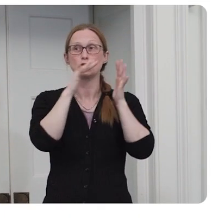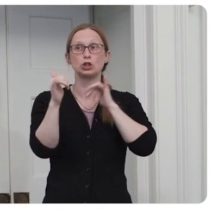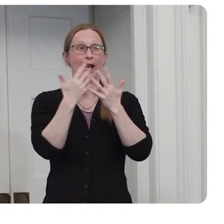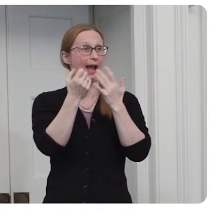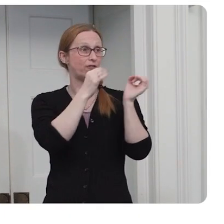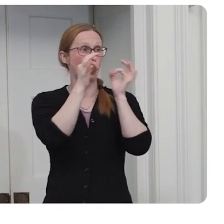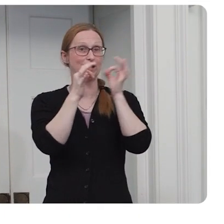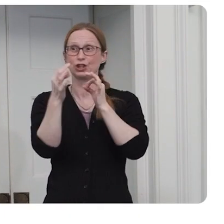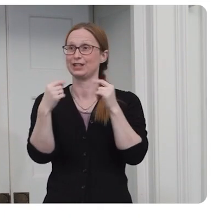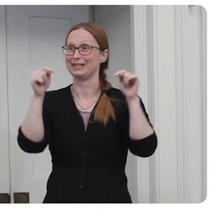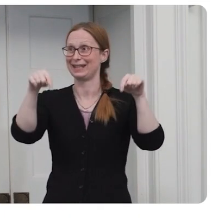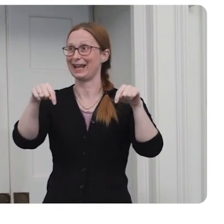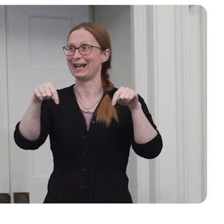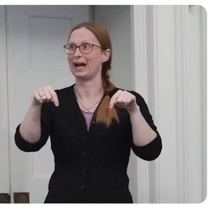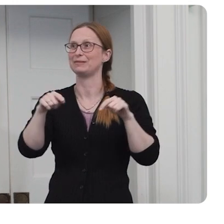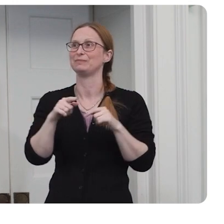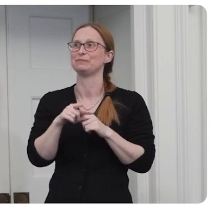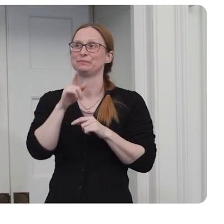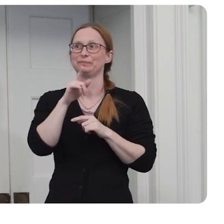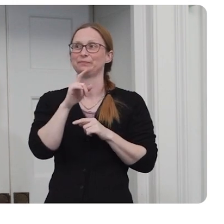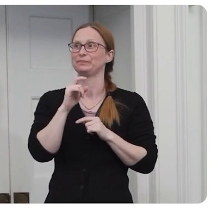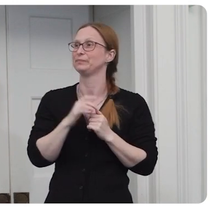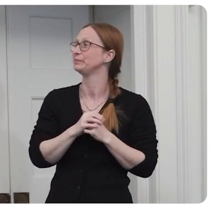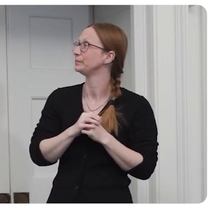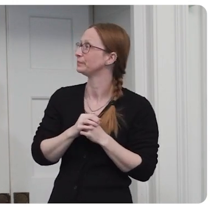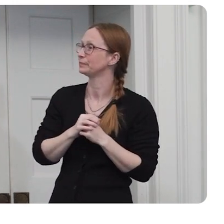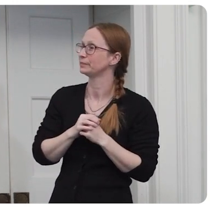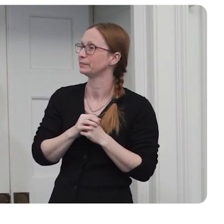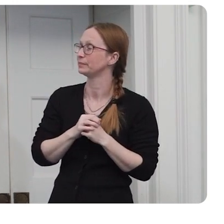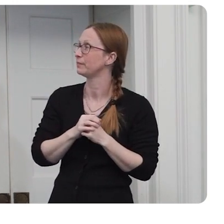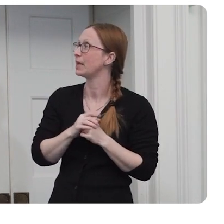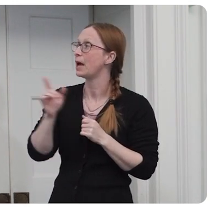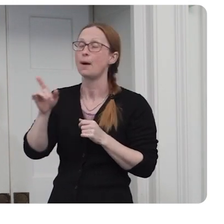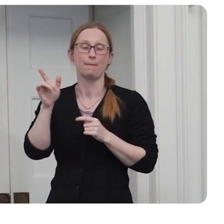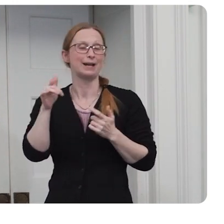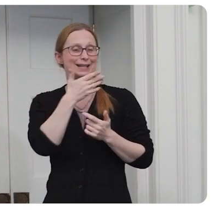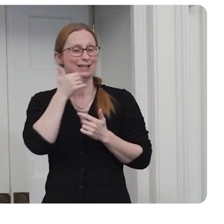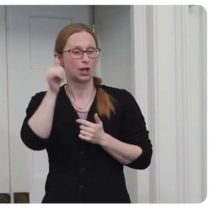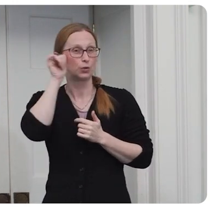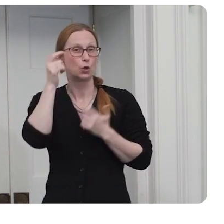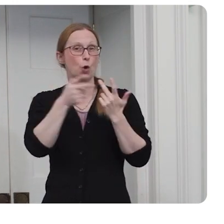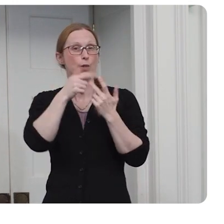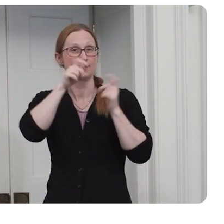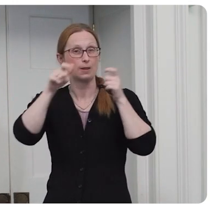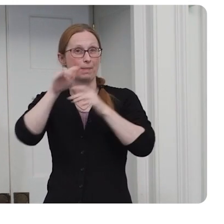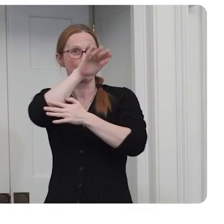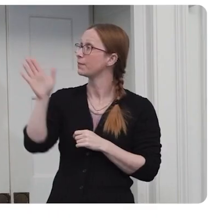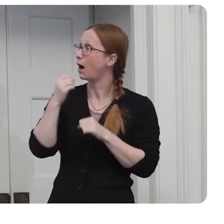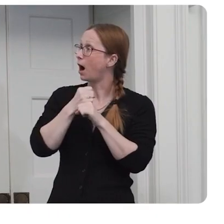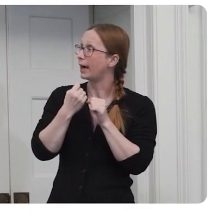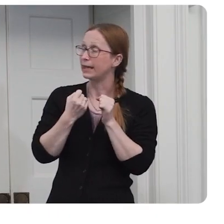We want to be able to showcase what home-based artists do, because it is amazing to feel a sense that there are other people out there doing